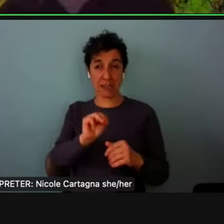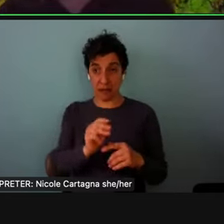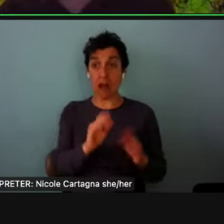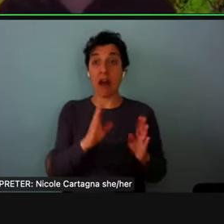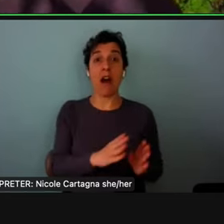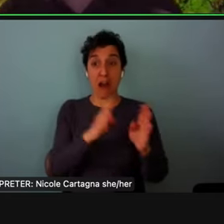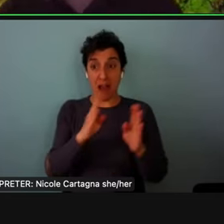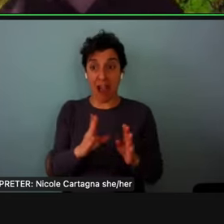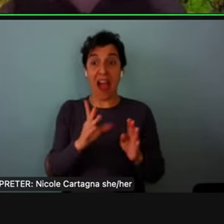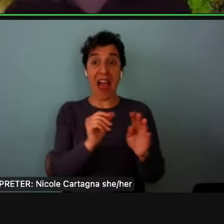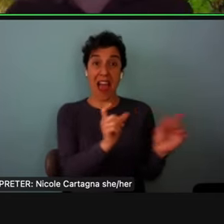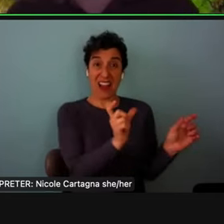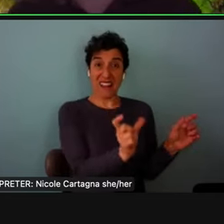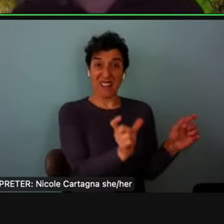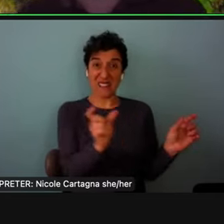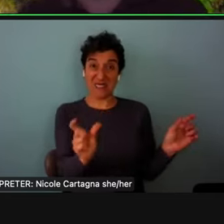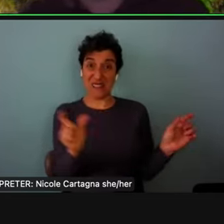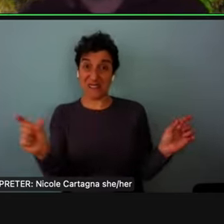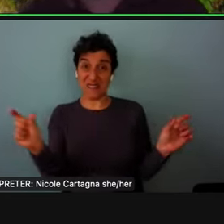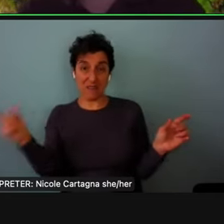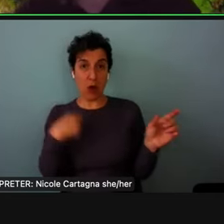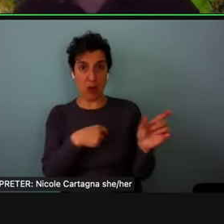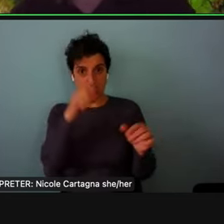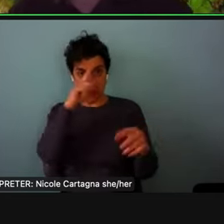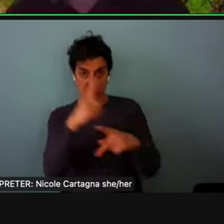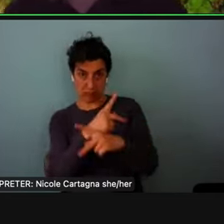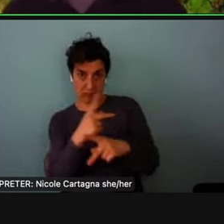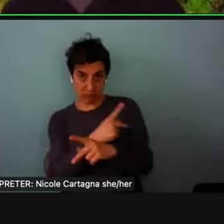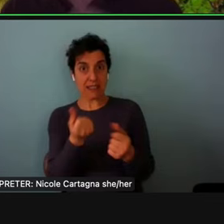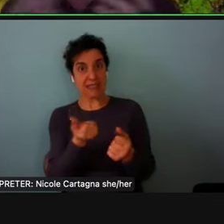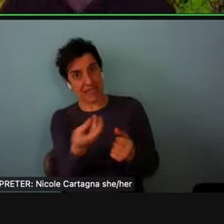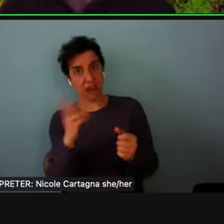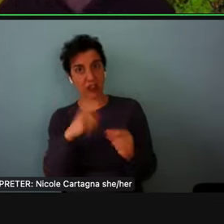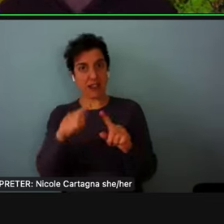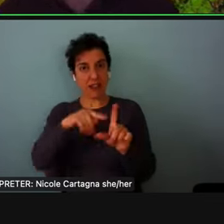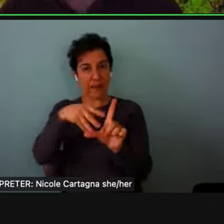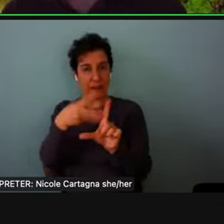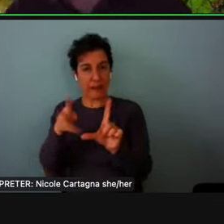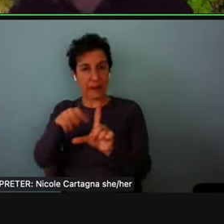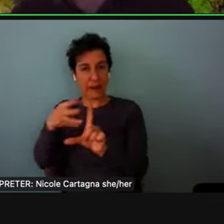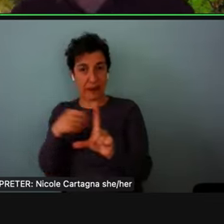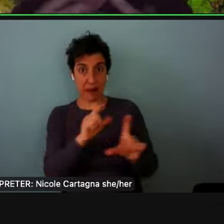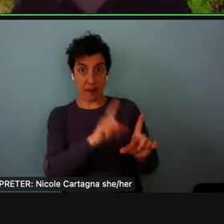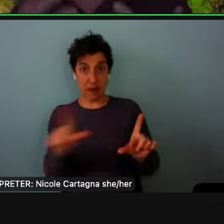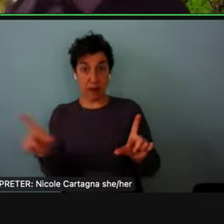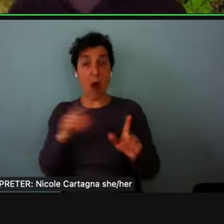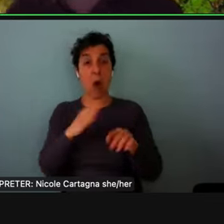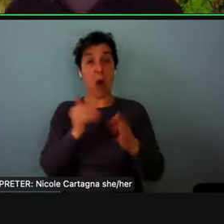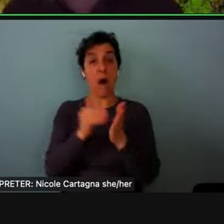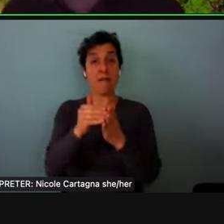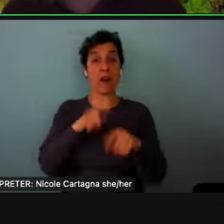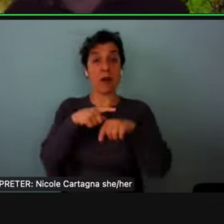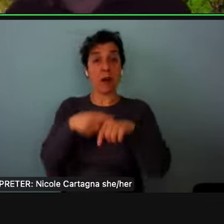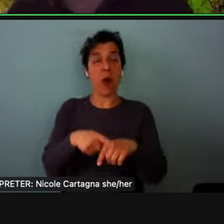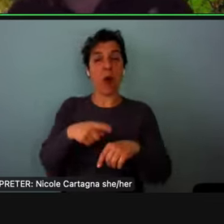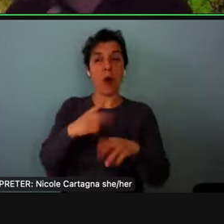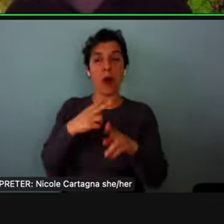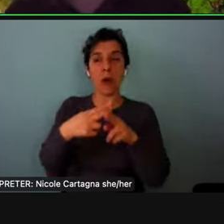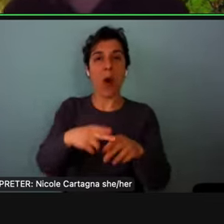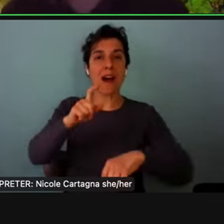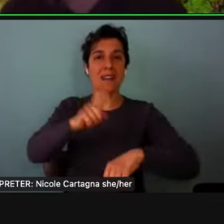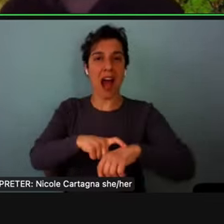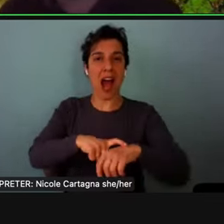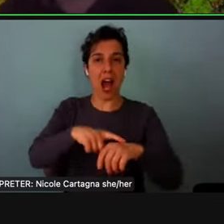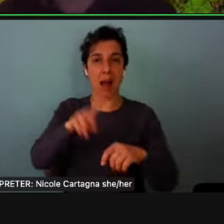the window and we can get many function connectivity matrices. So this is often referred to as time-varying function connectivity or